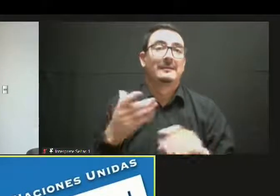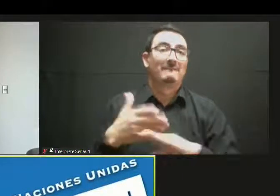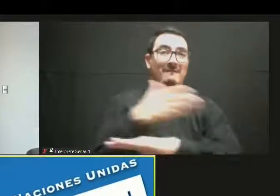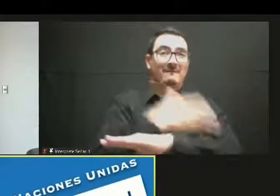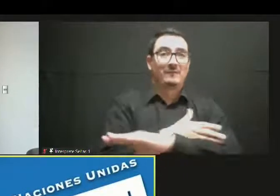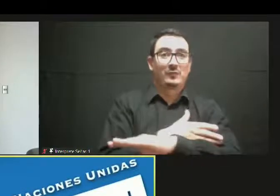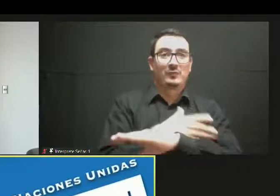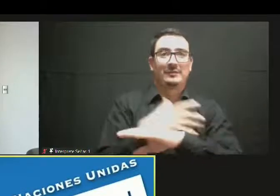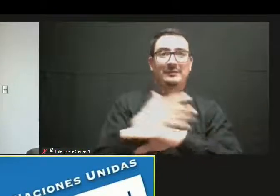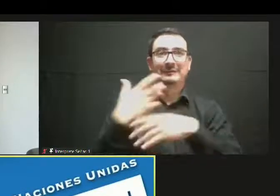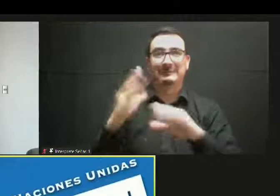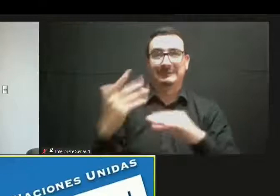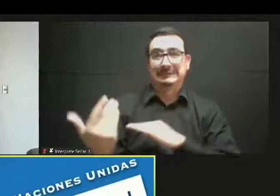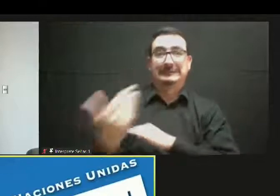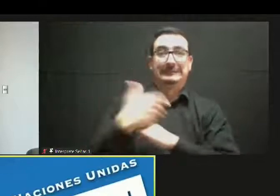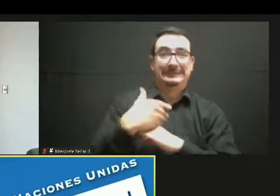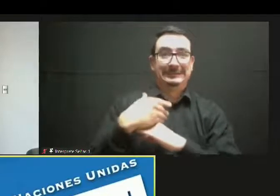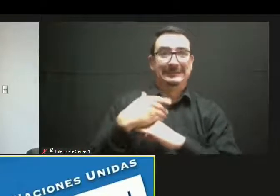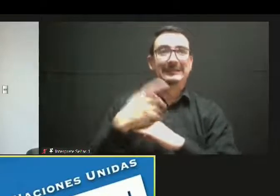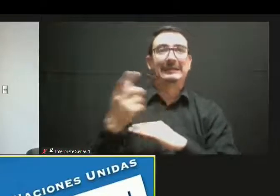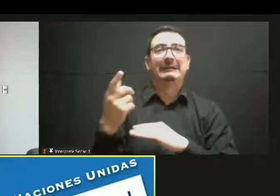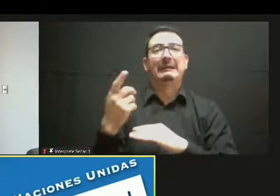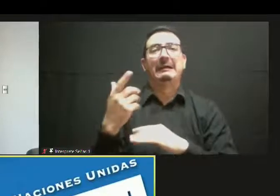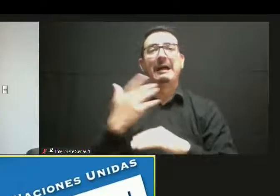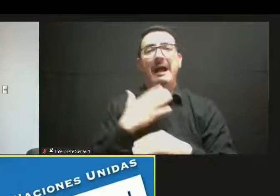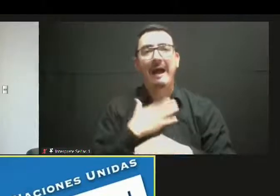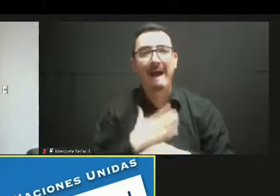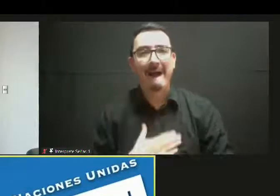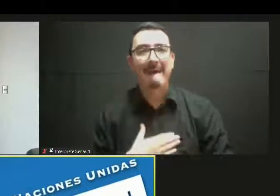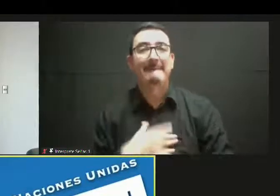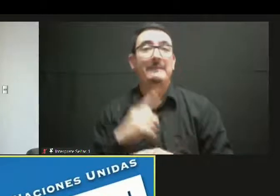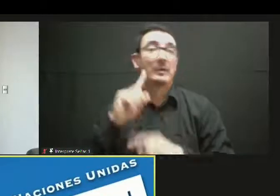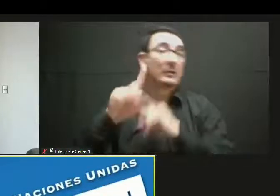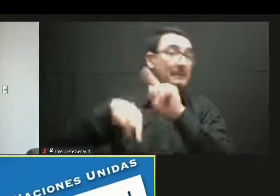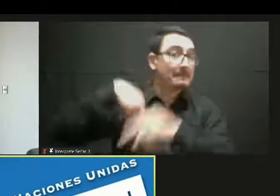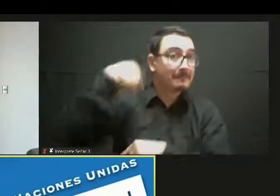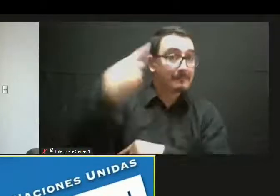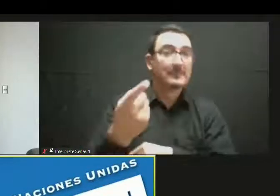the Global Services Forum, and I thank you again for your participation,